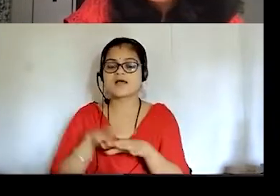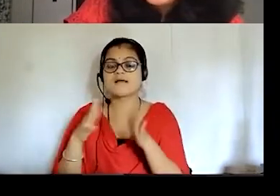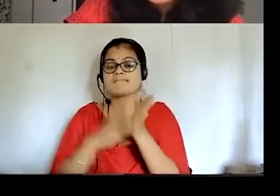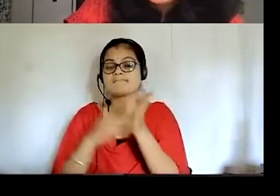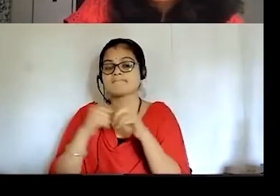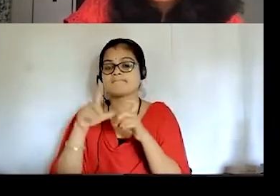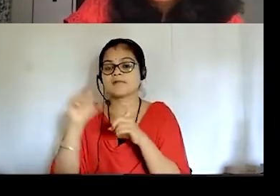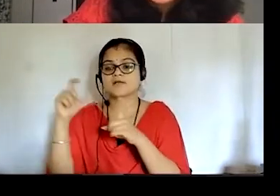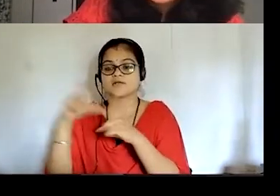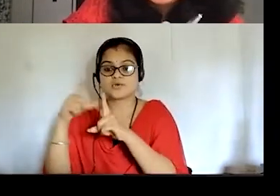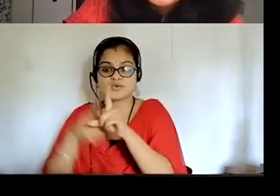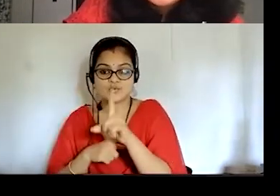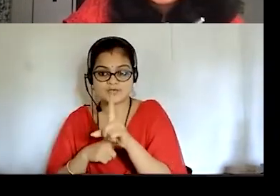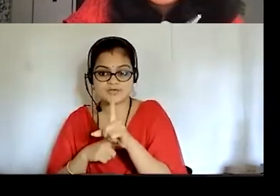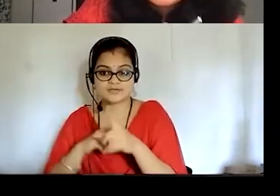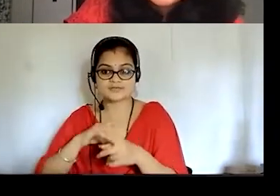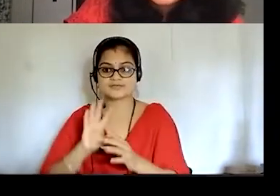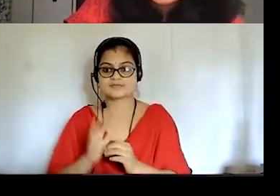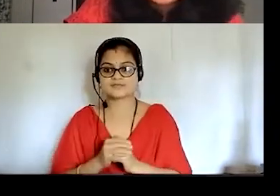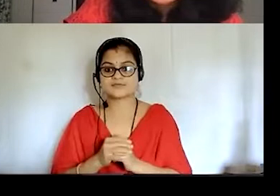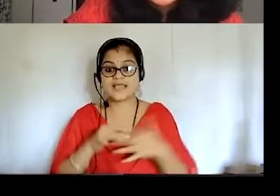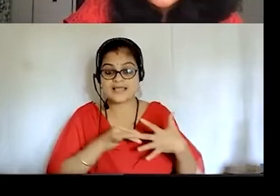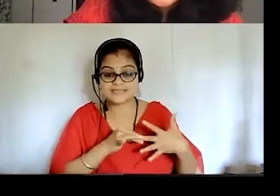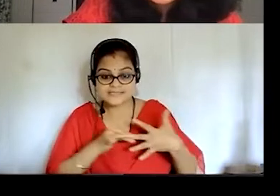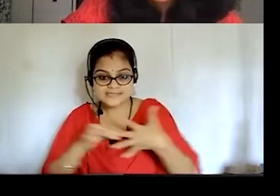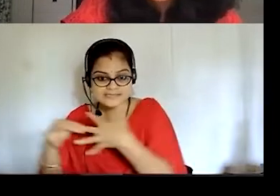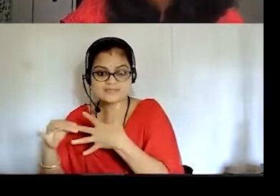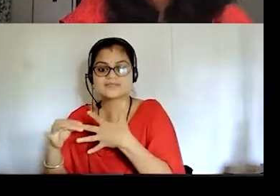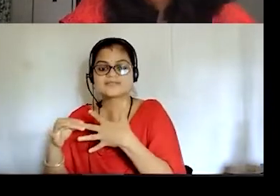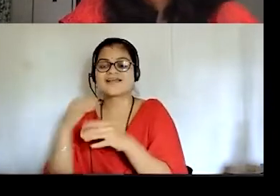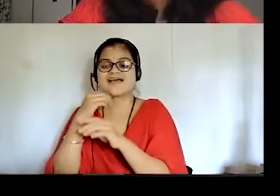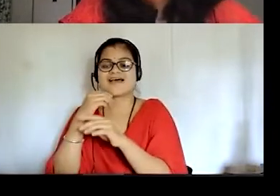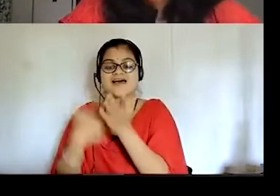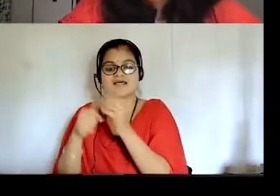and brings in that unique sonority of the rag.